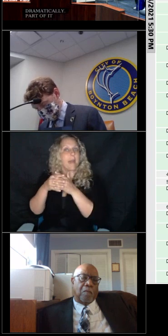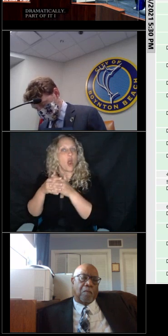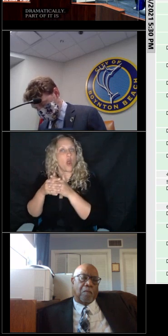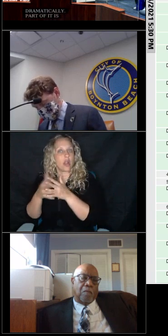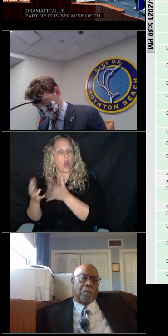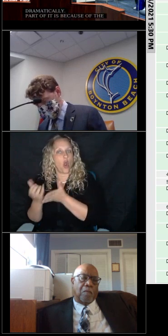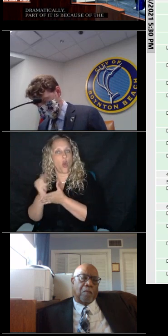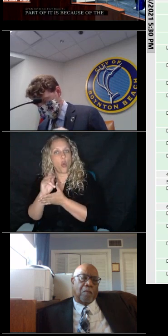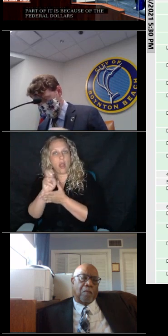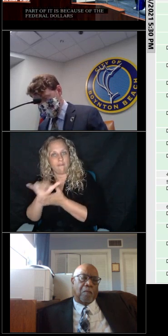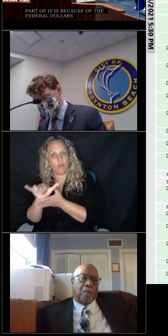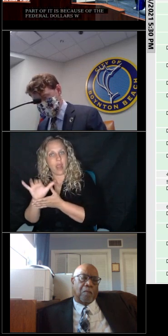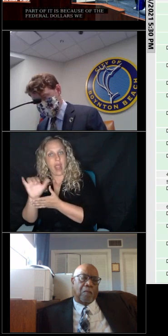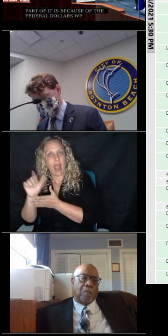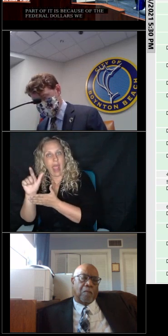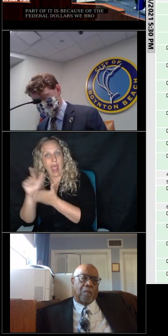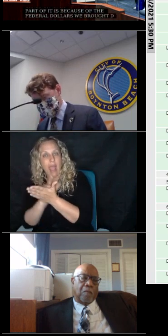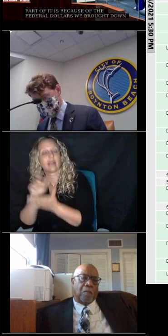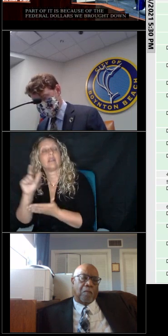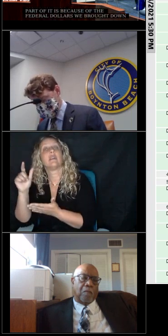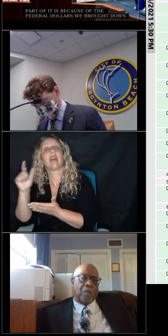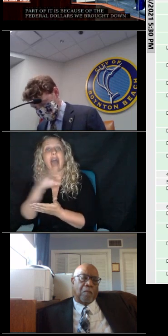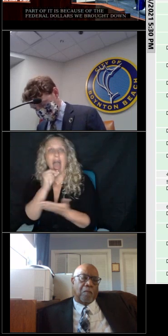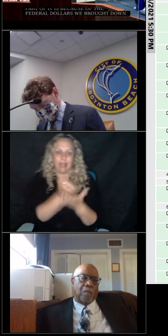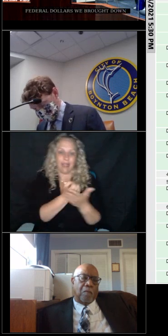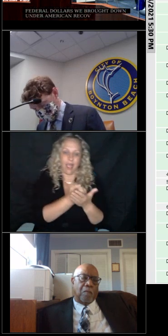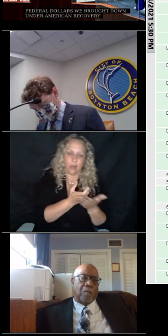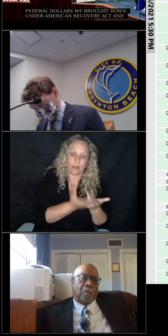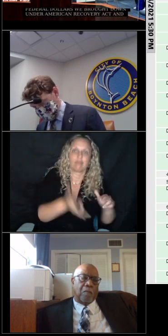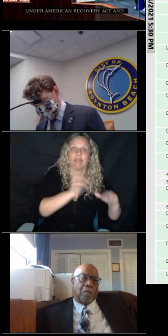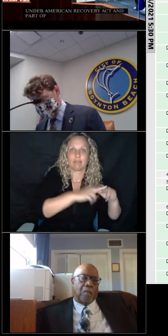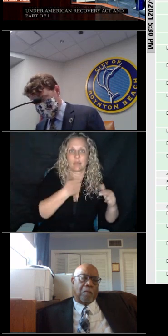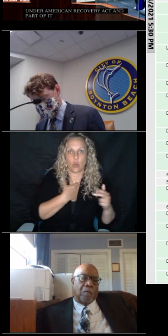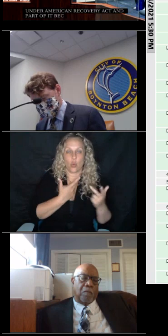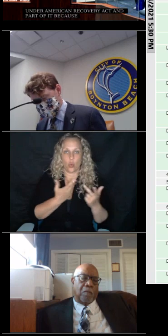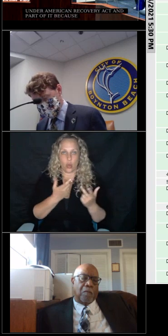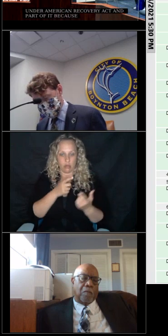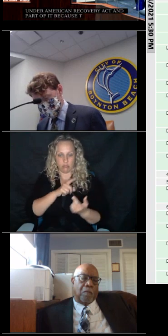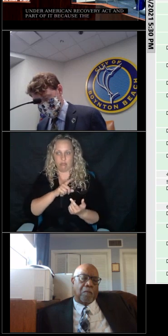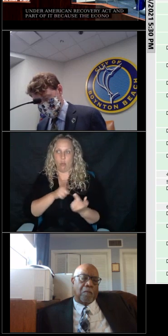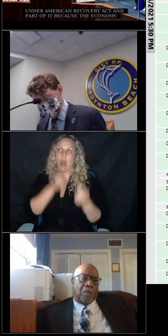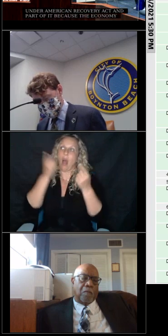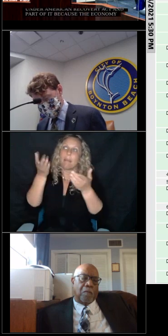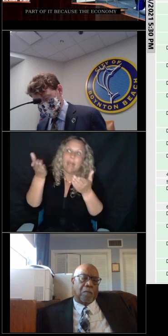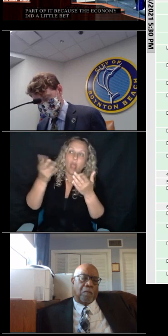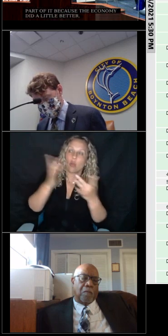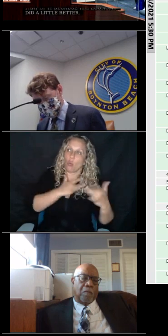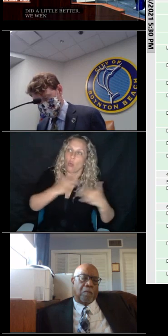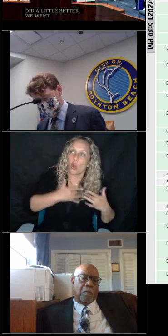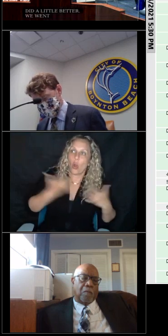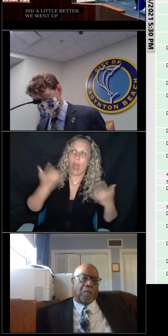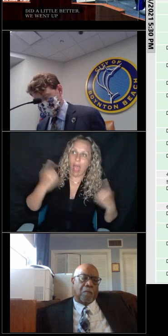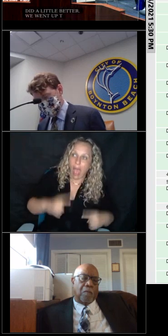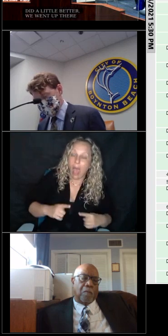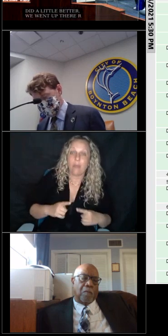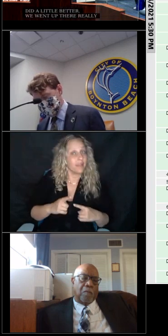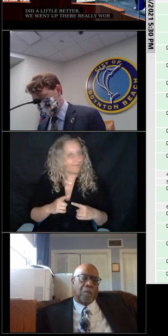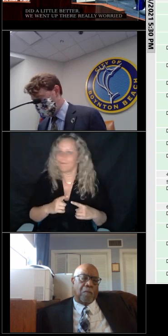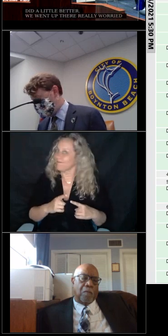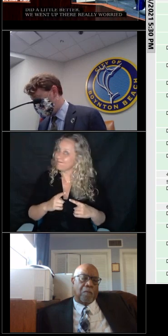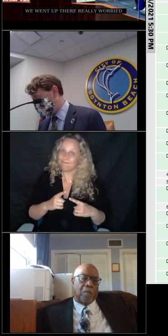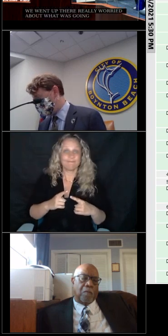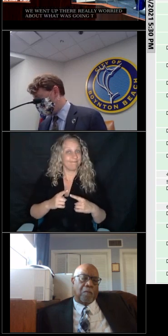it because the economy did a little better. So we went up there really worried about what was going to happen with the budget, and in the end we were pretty